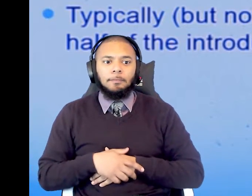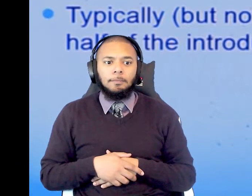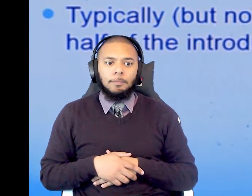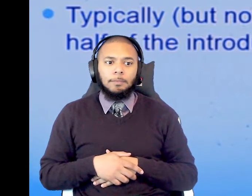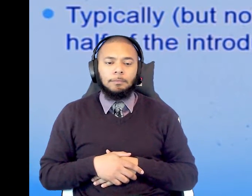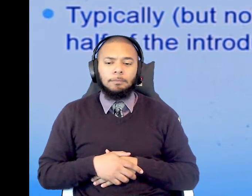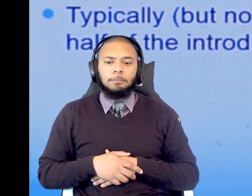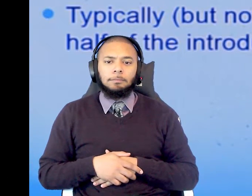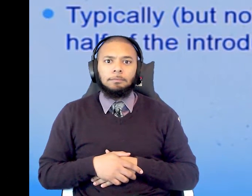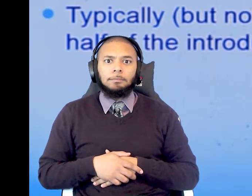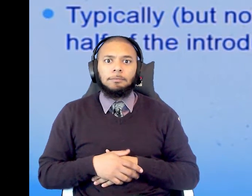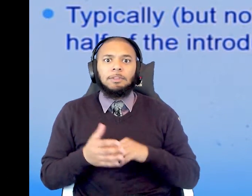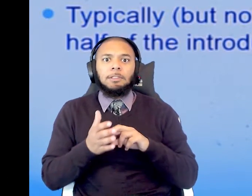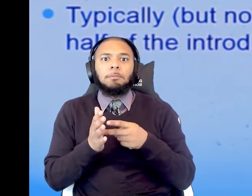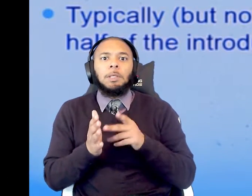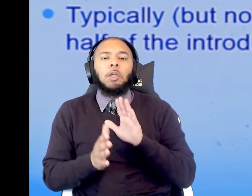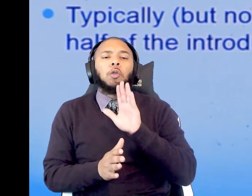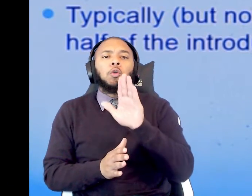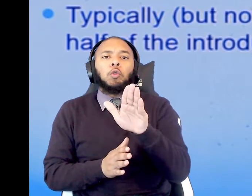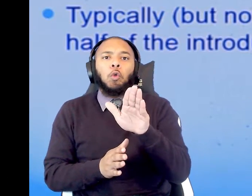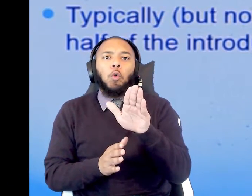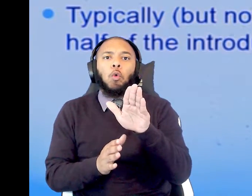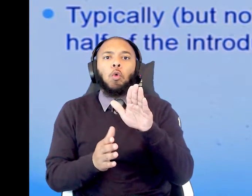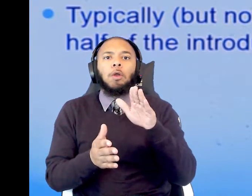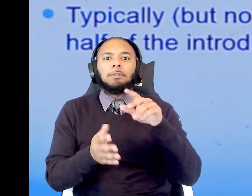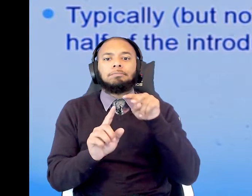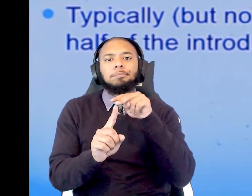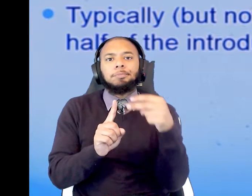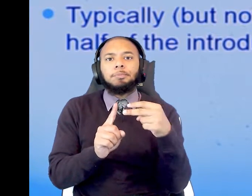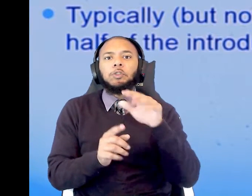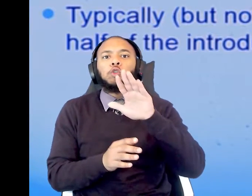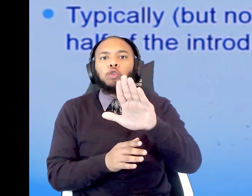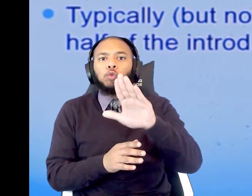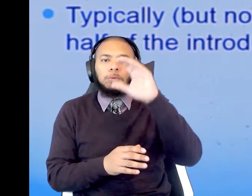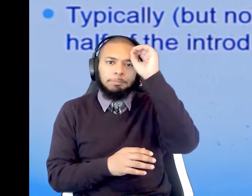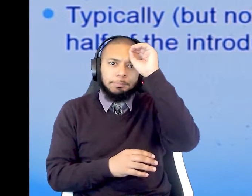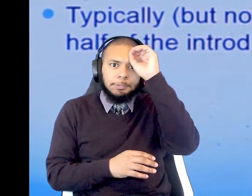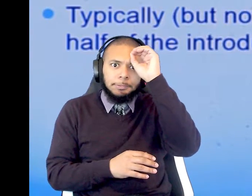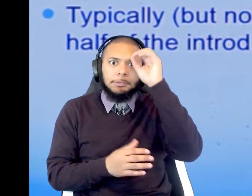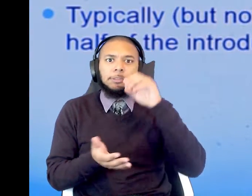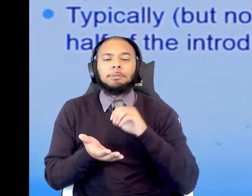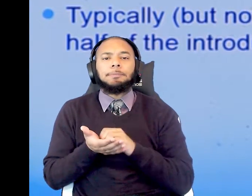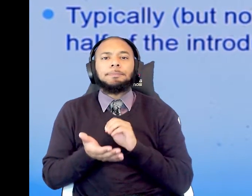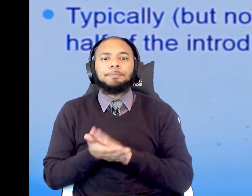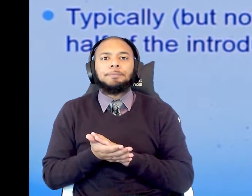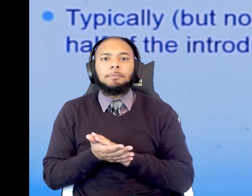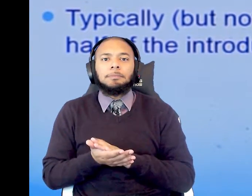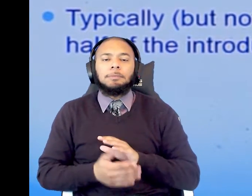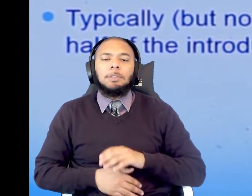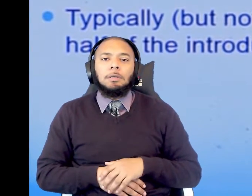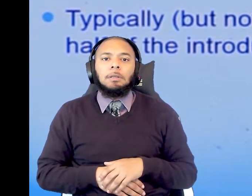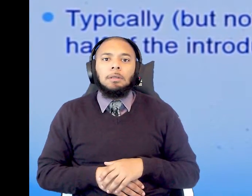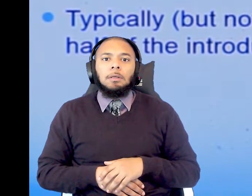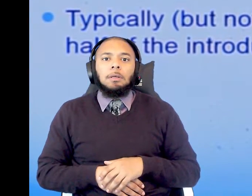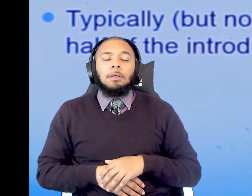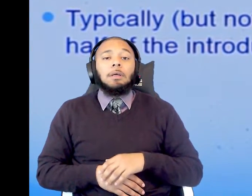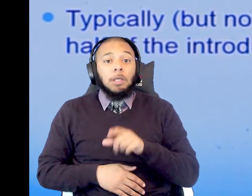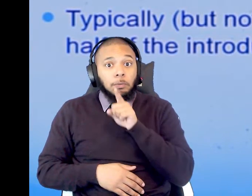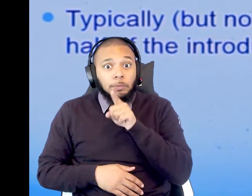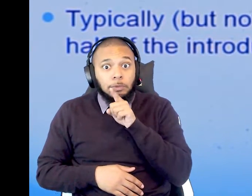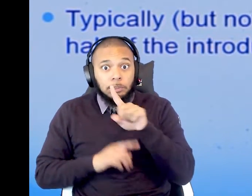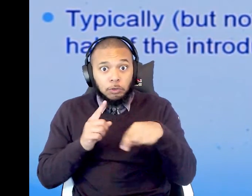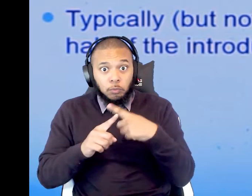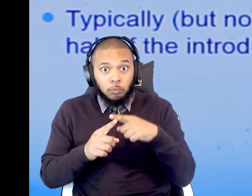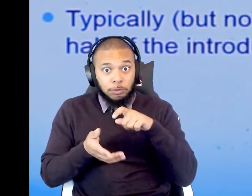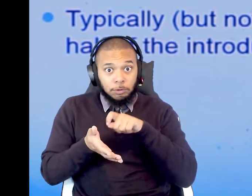...are your position on the subject that you've selected, right? That's your position. And it really does, when you write it, it